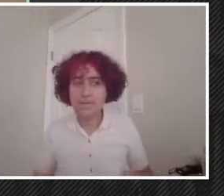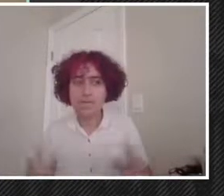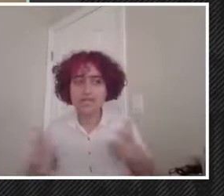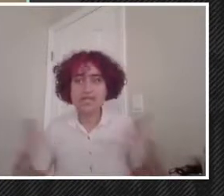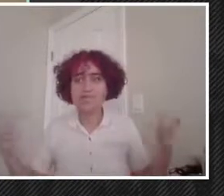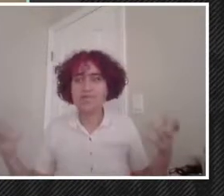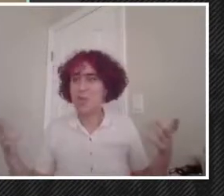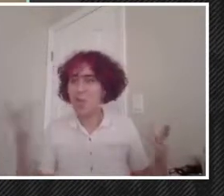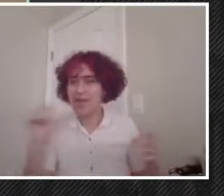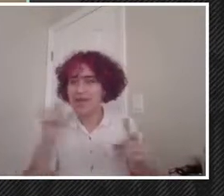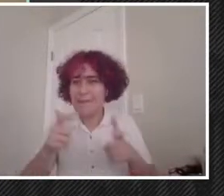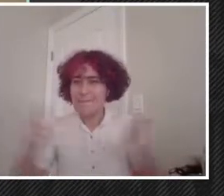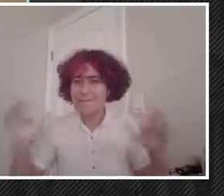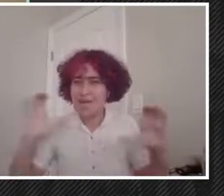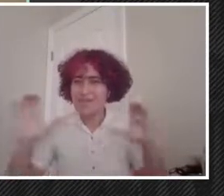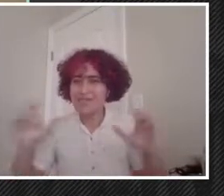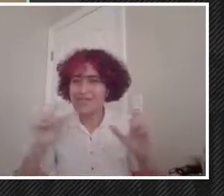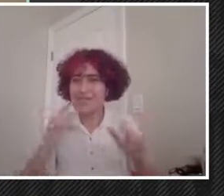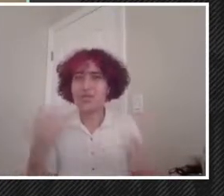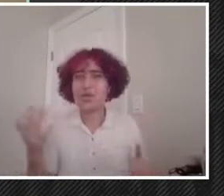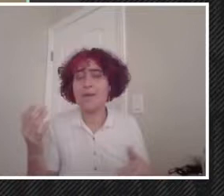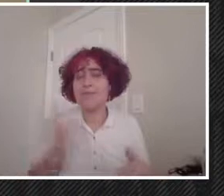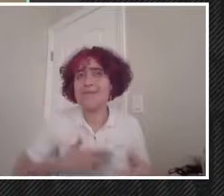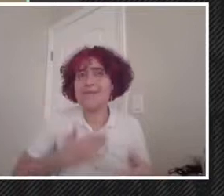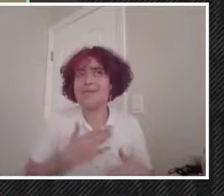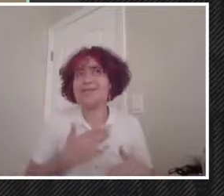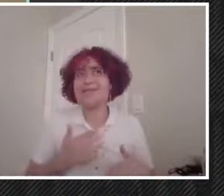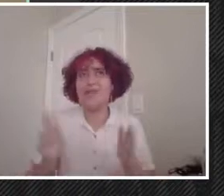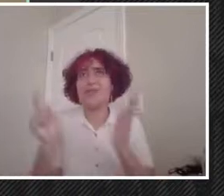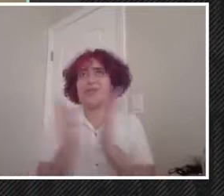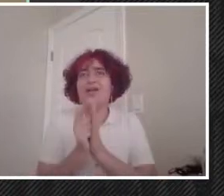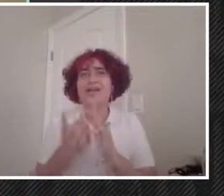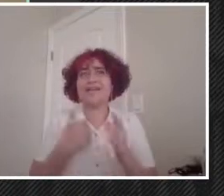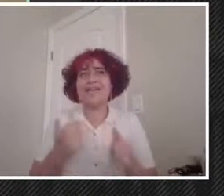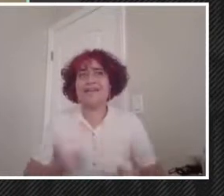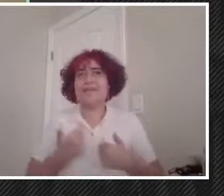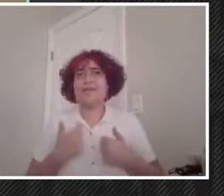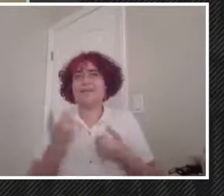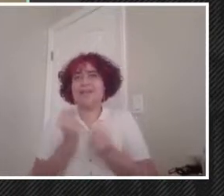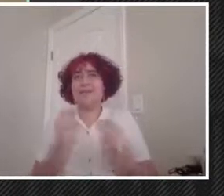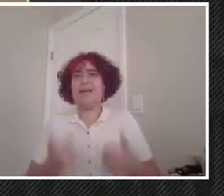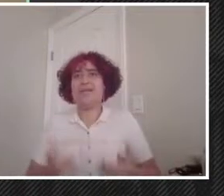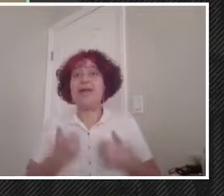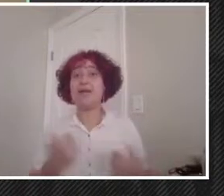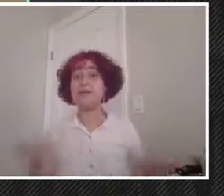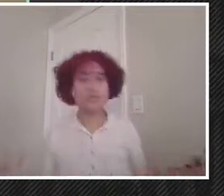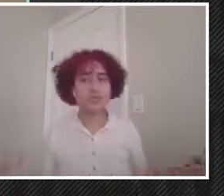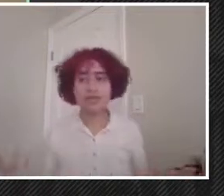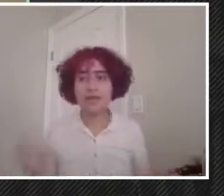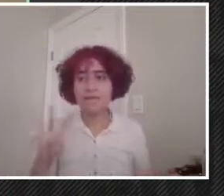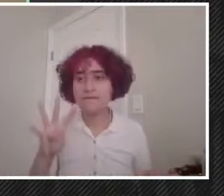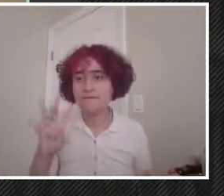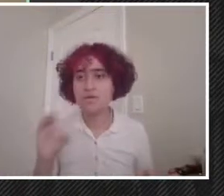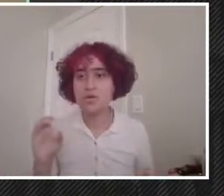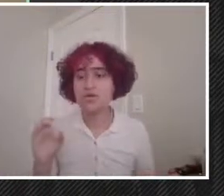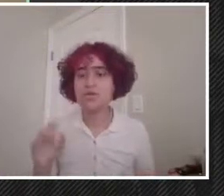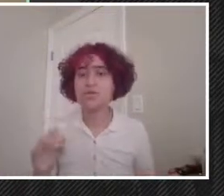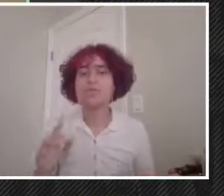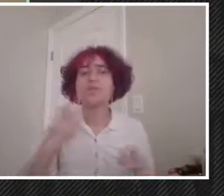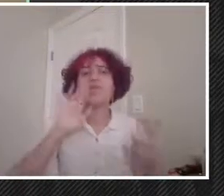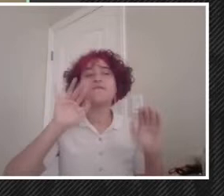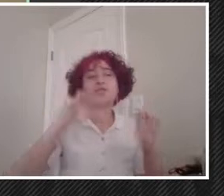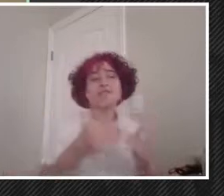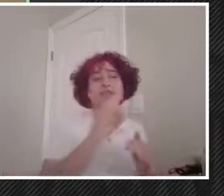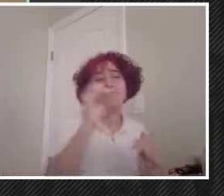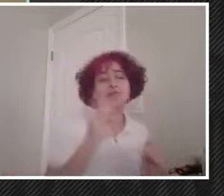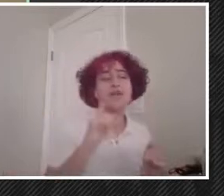my life. I mean, just to focus on gun violence quickly, you know, 40,000 people per year die by guns, and that